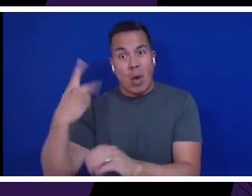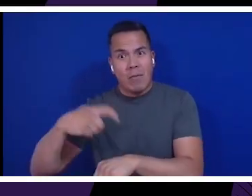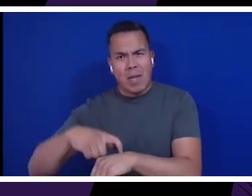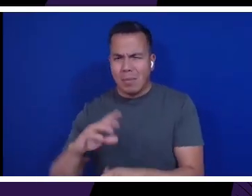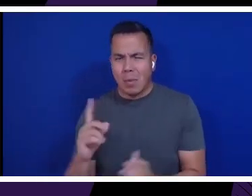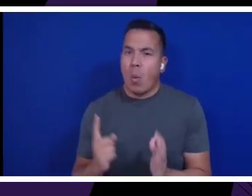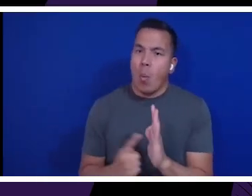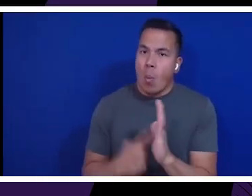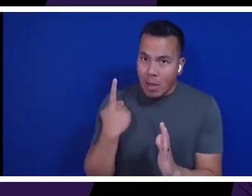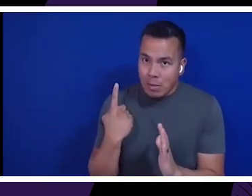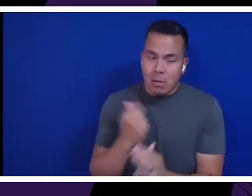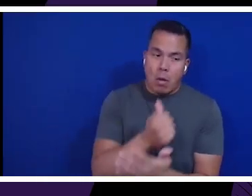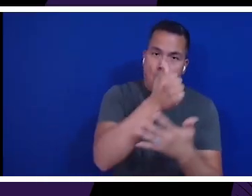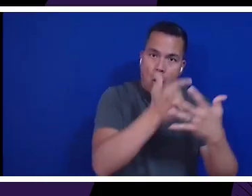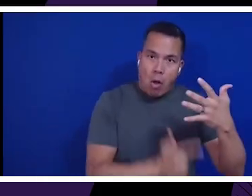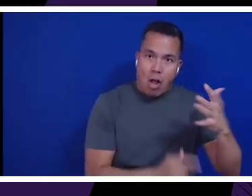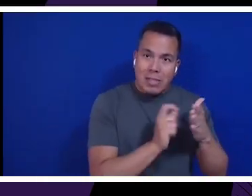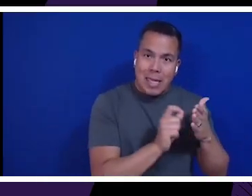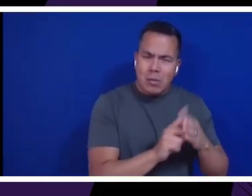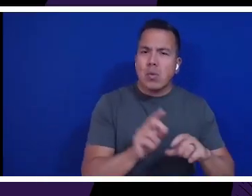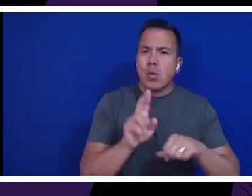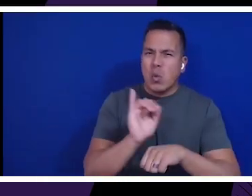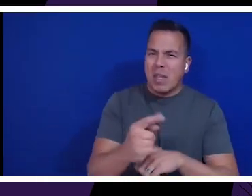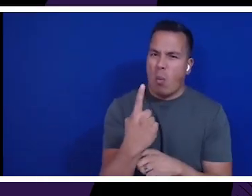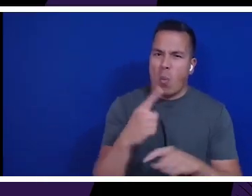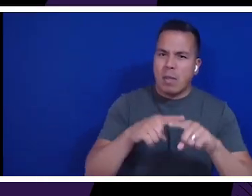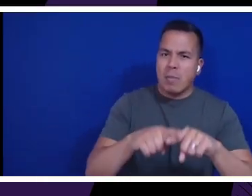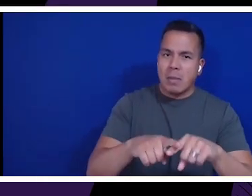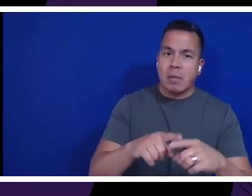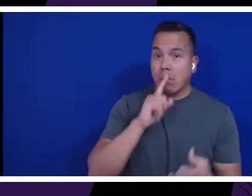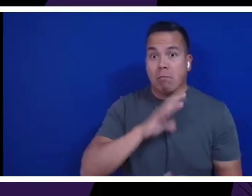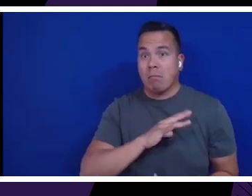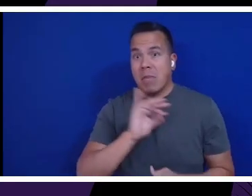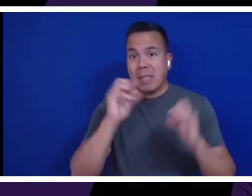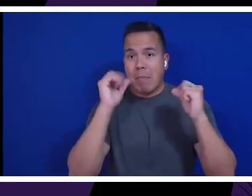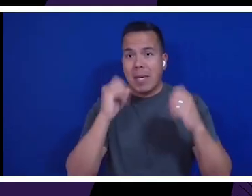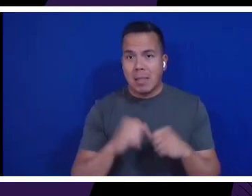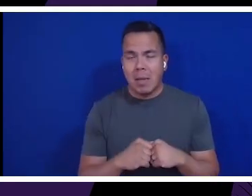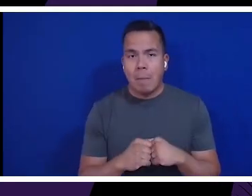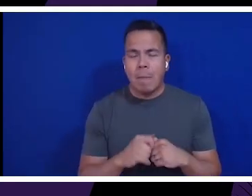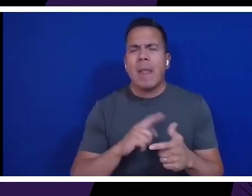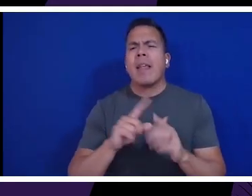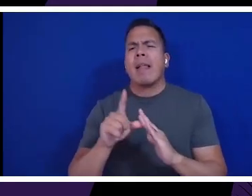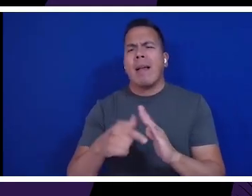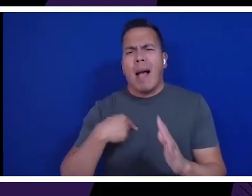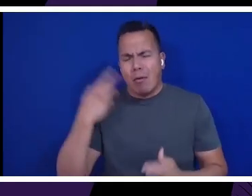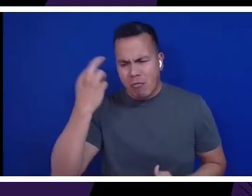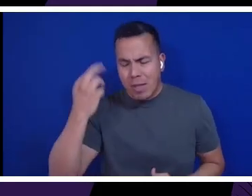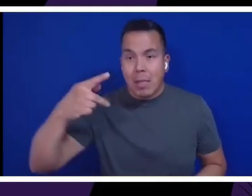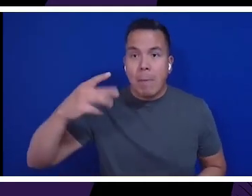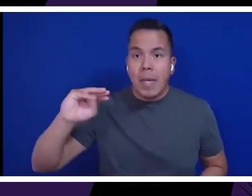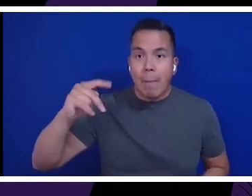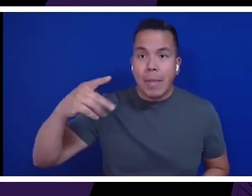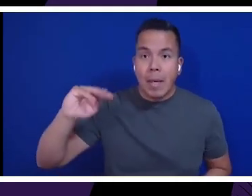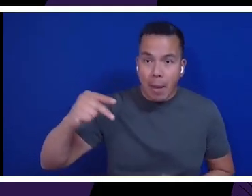all the sketches use the same dependency. So that was already pretty amazing. But then I realized that PMPM also serves as a